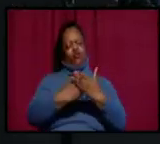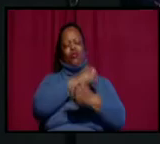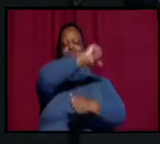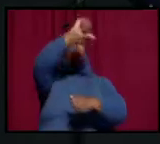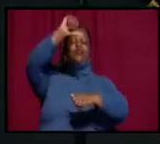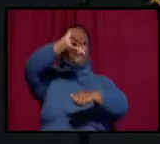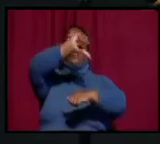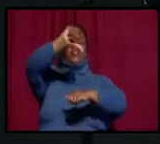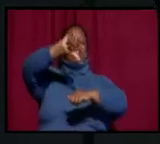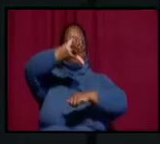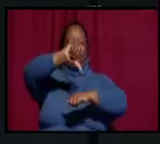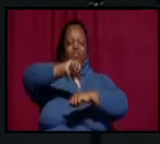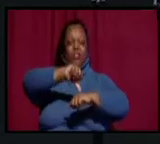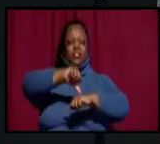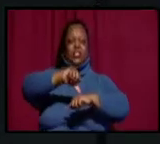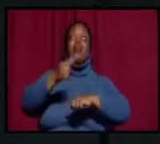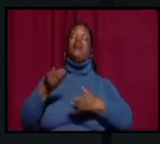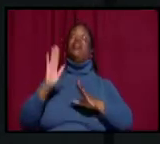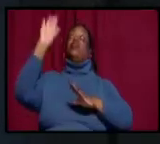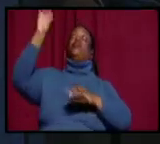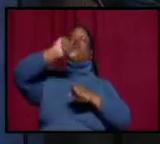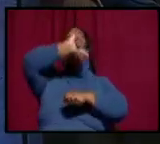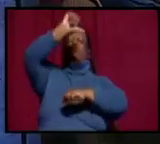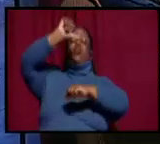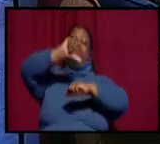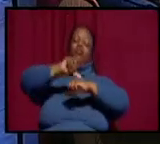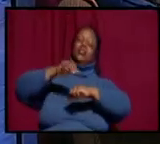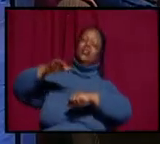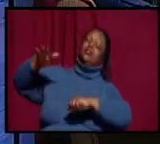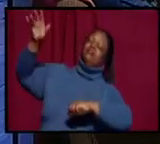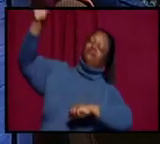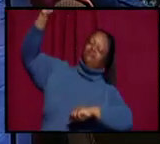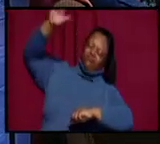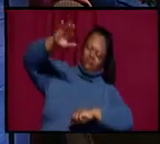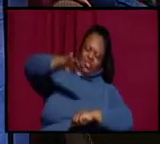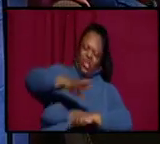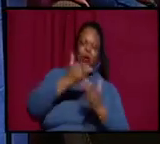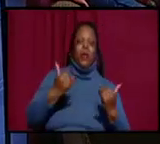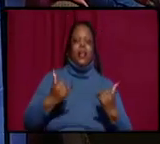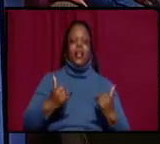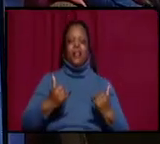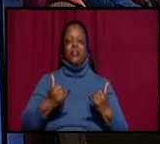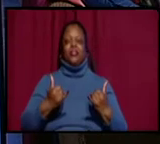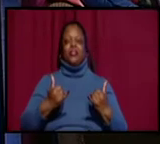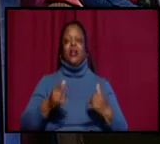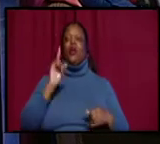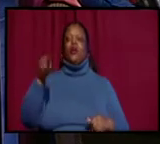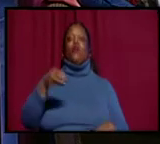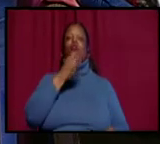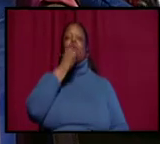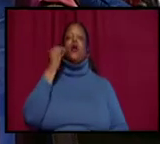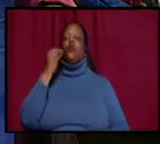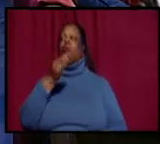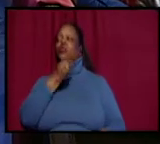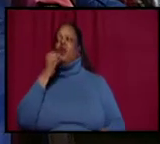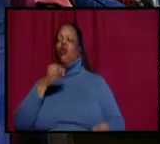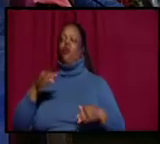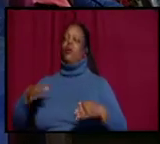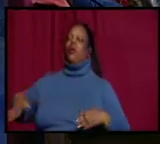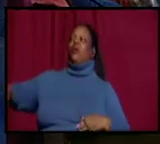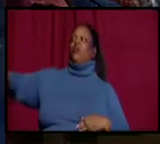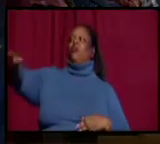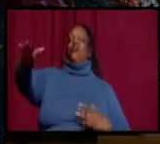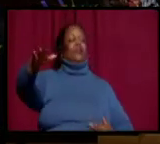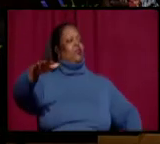anointing, let your anointing fall even right now. Go from house to house in the name